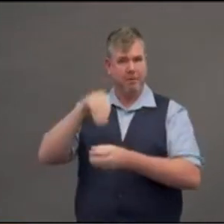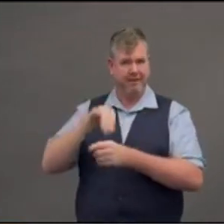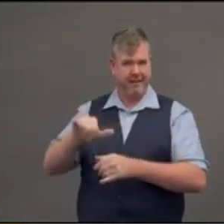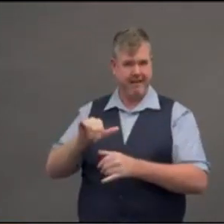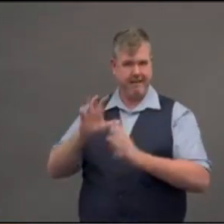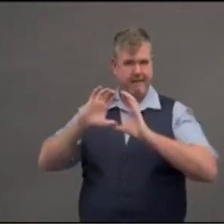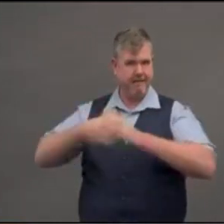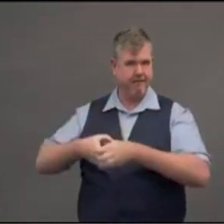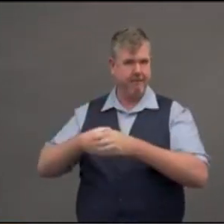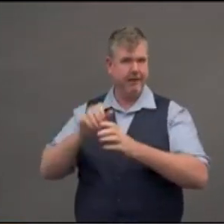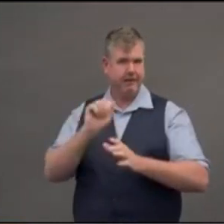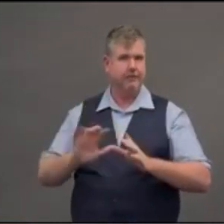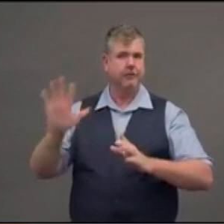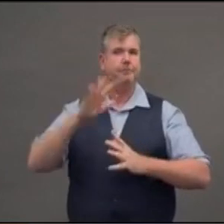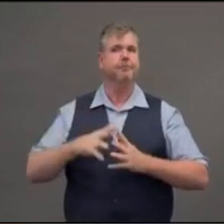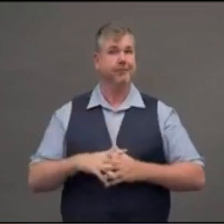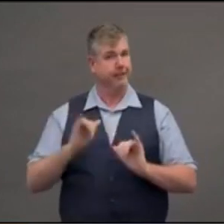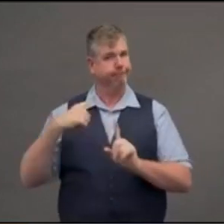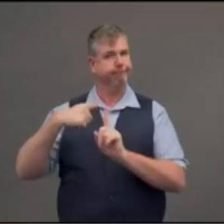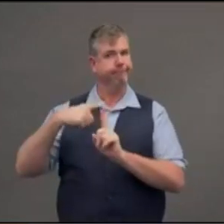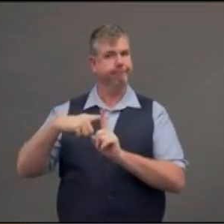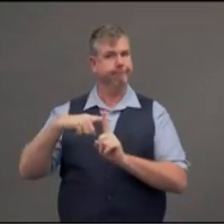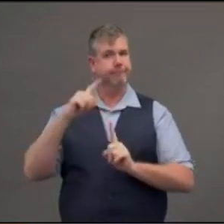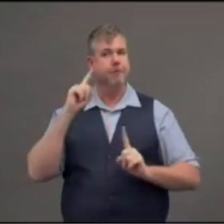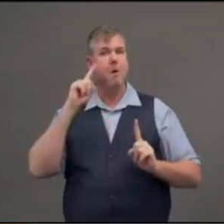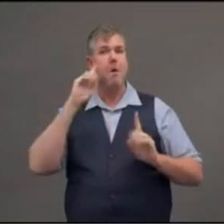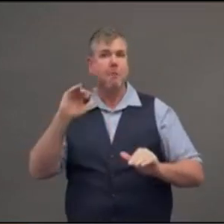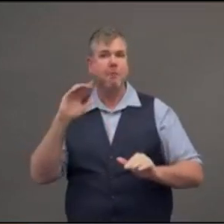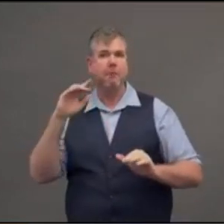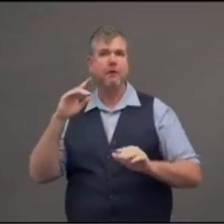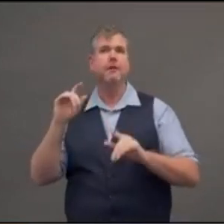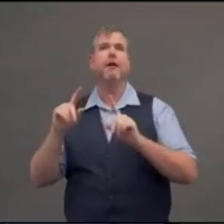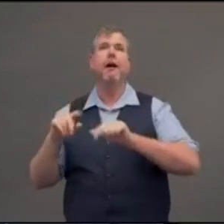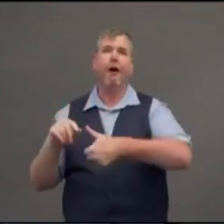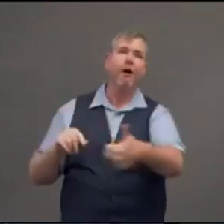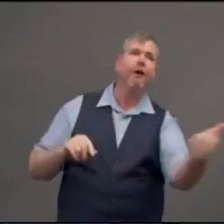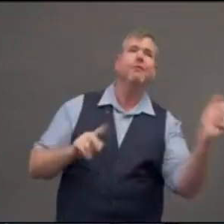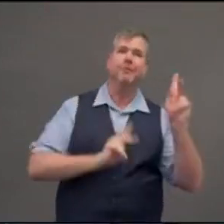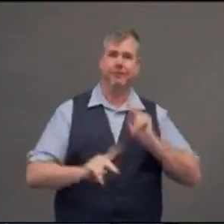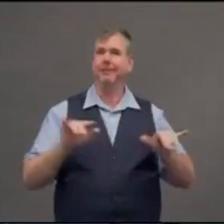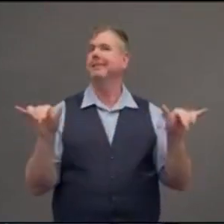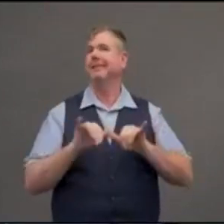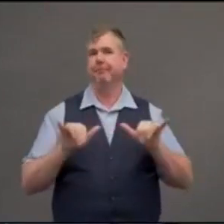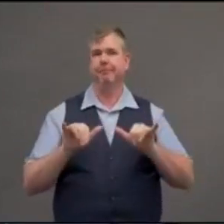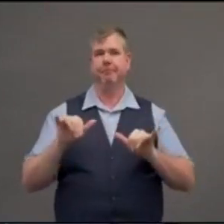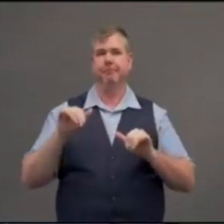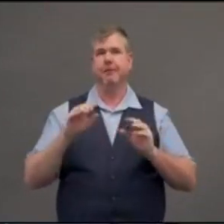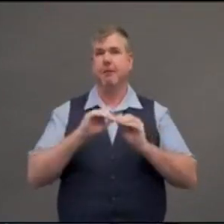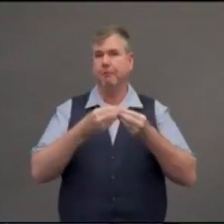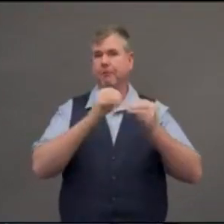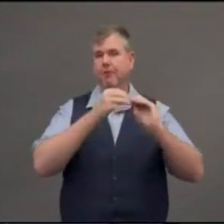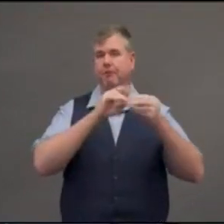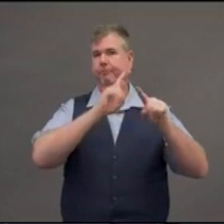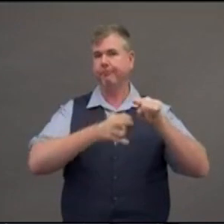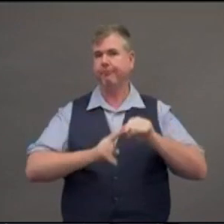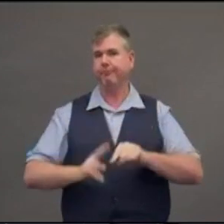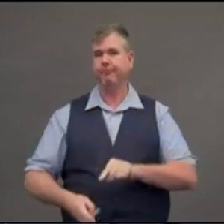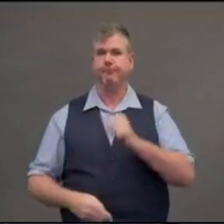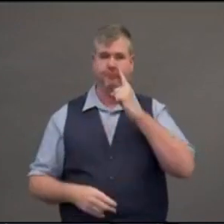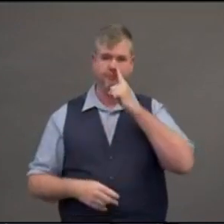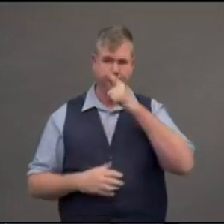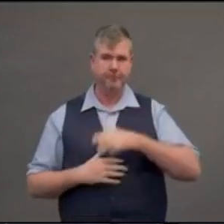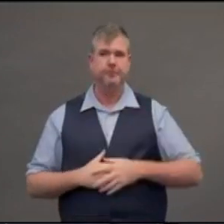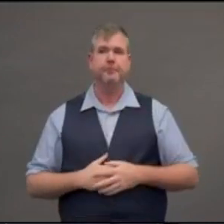information and hope for all of us. The state of California Public Health is taking a very